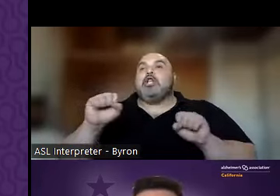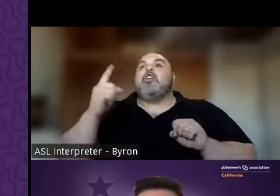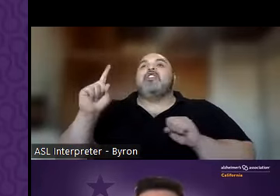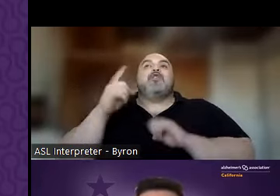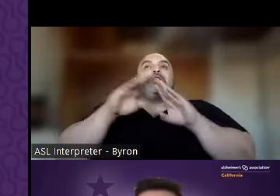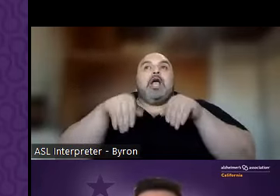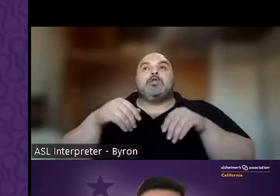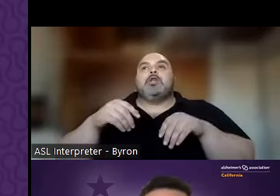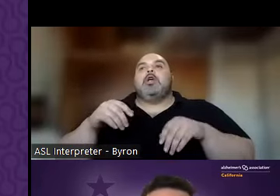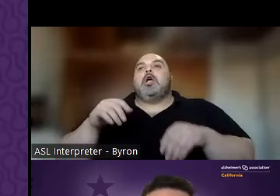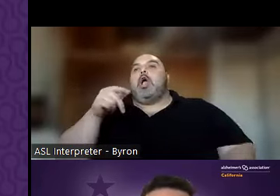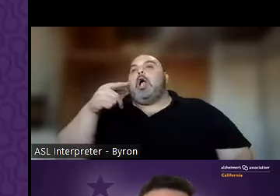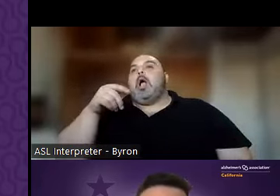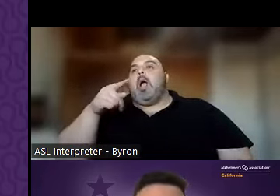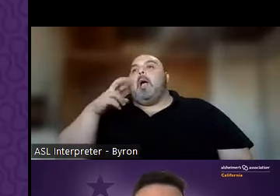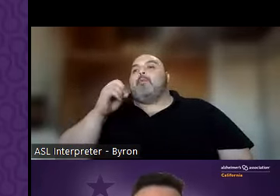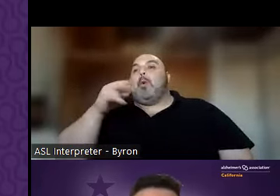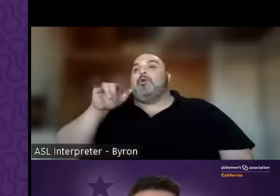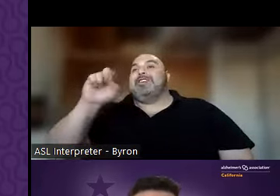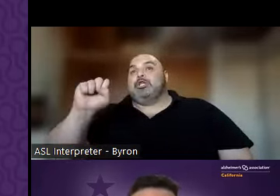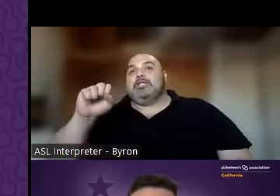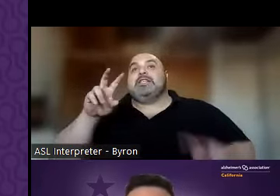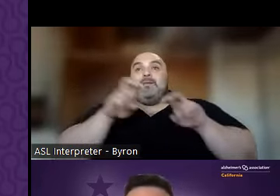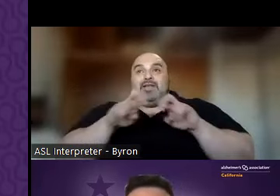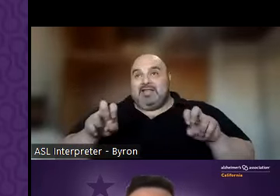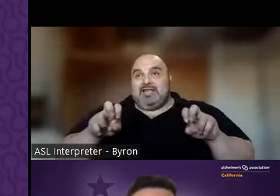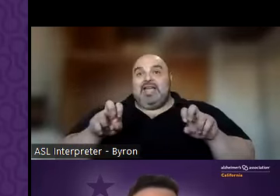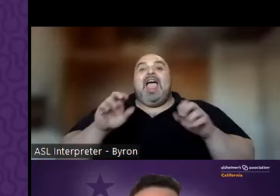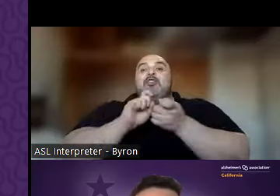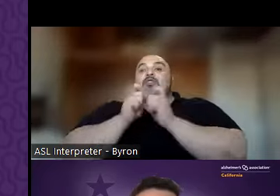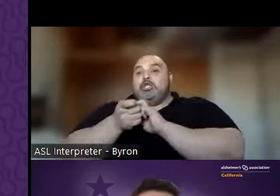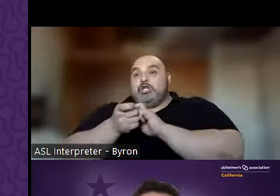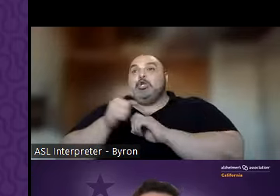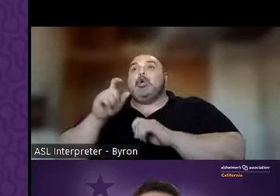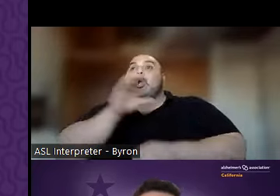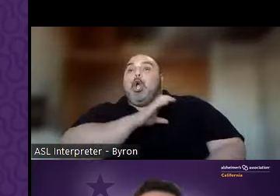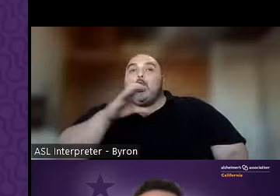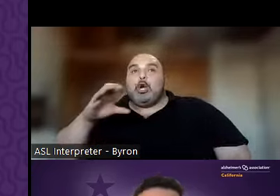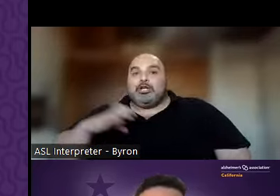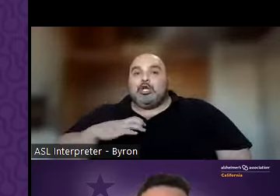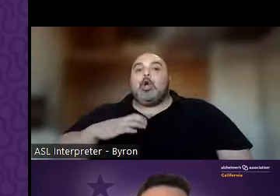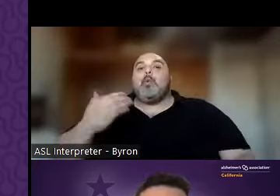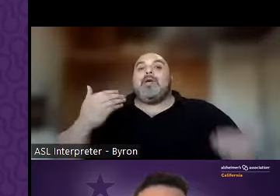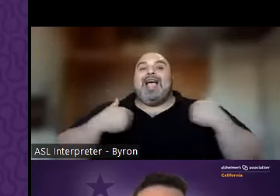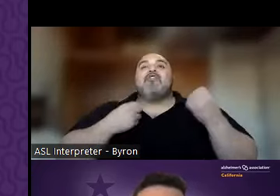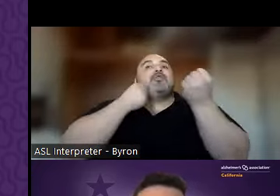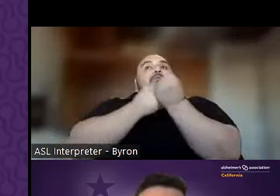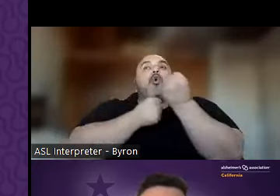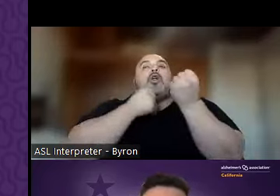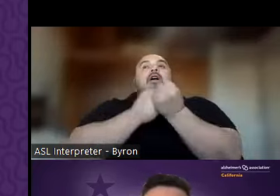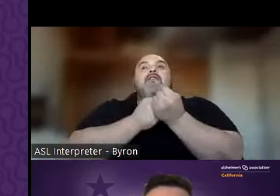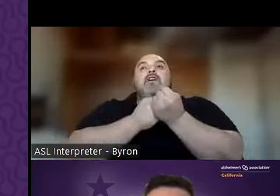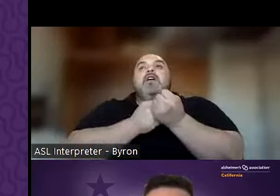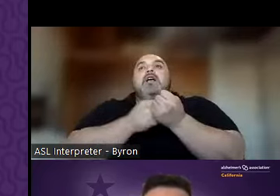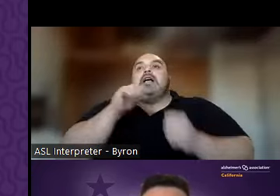Committee, and with the Assembly member transitioning to Congress, we were fortunate enough to have the support of